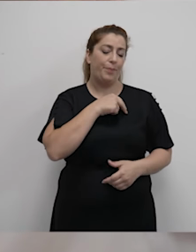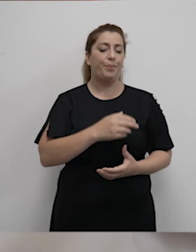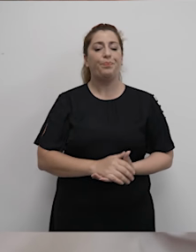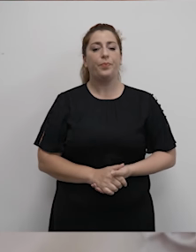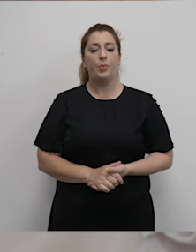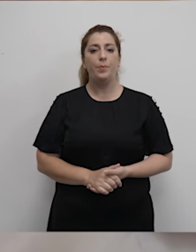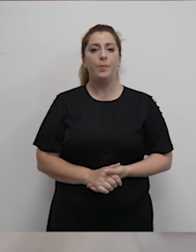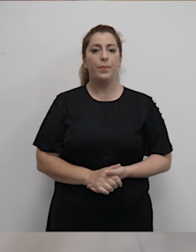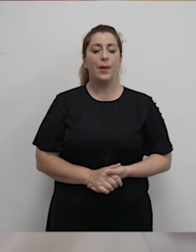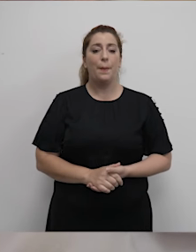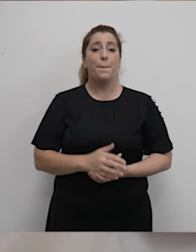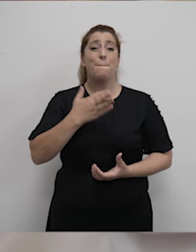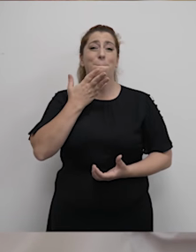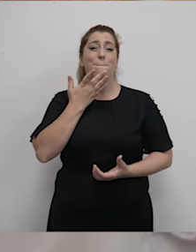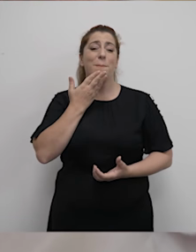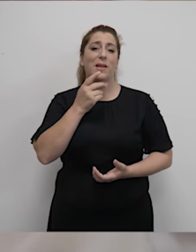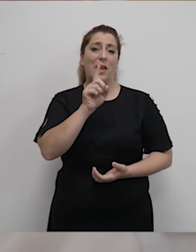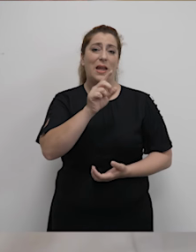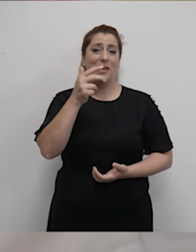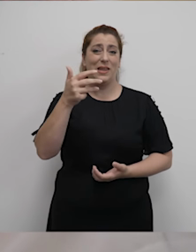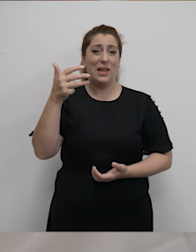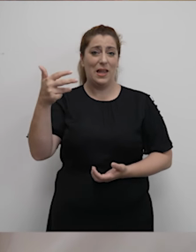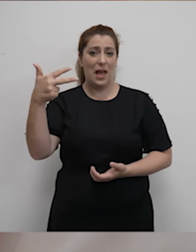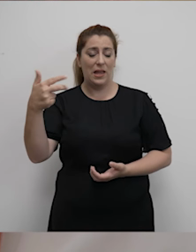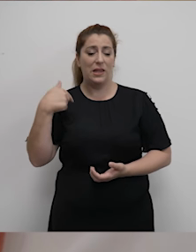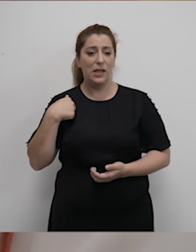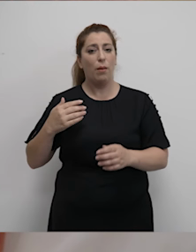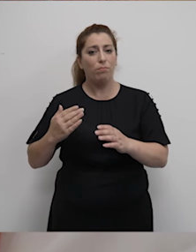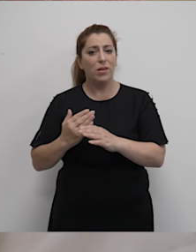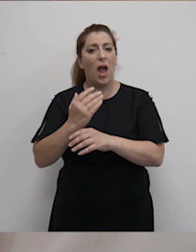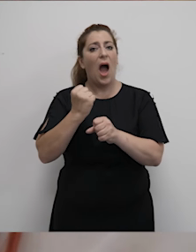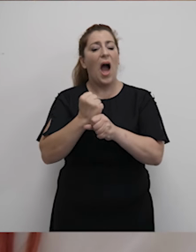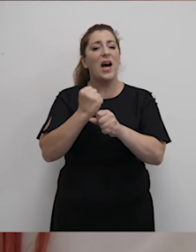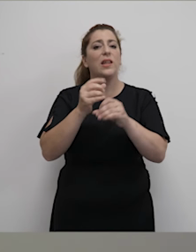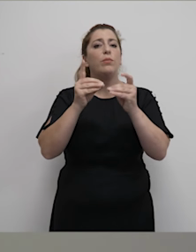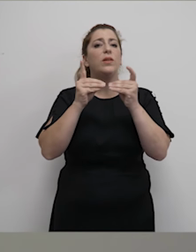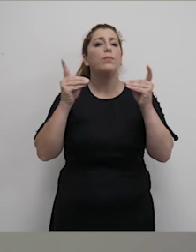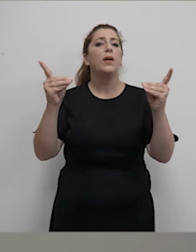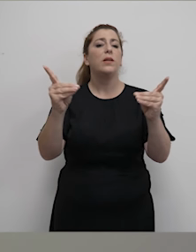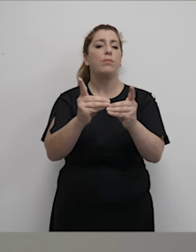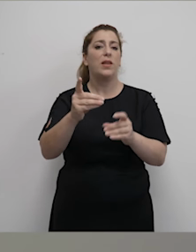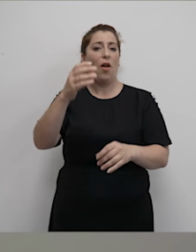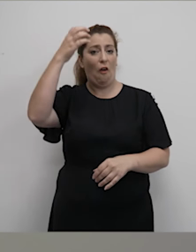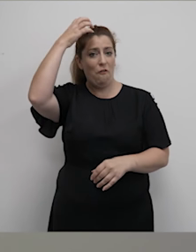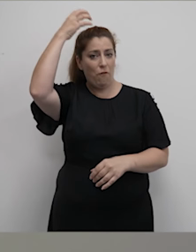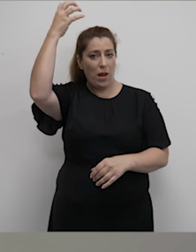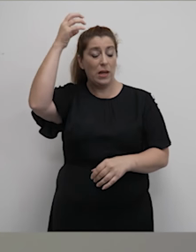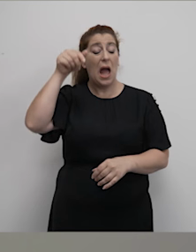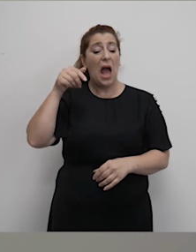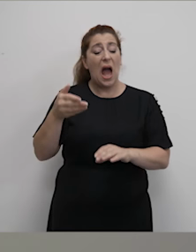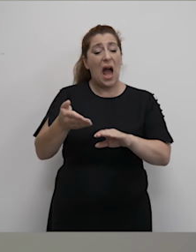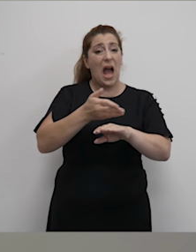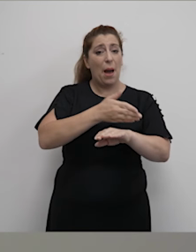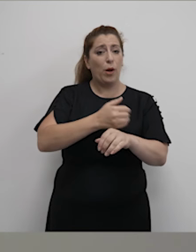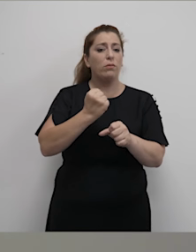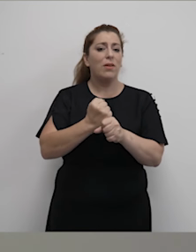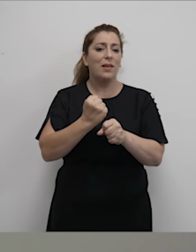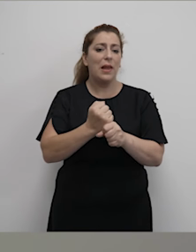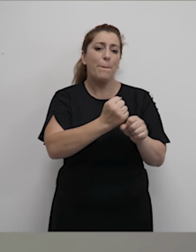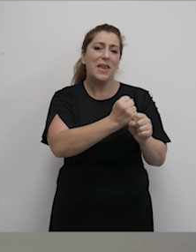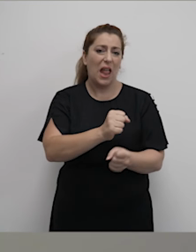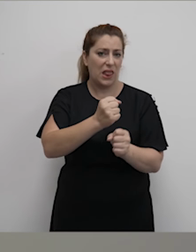Min 1998 ili ma' departimenti ta' gvern pala cleaner umbat 3 snin ilu